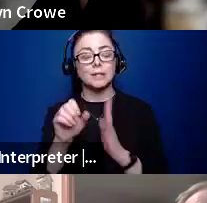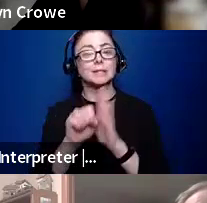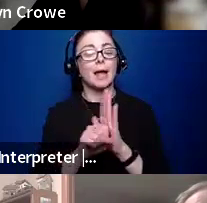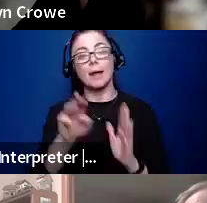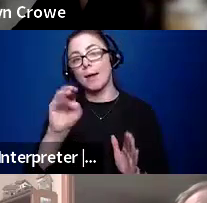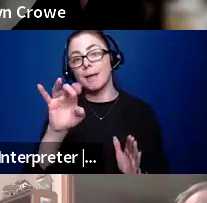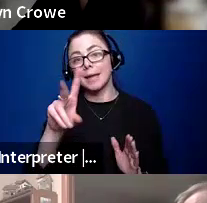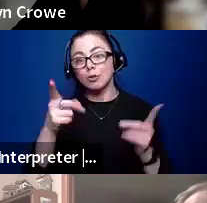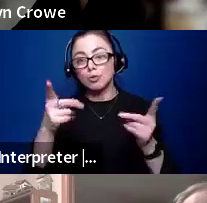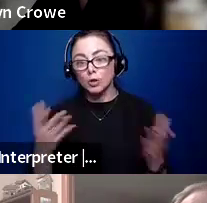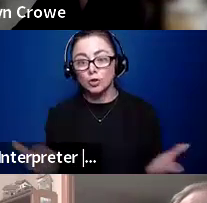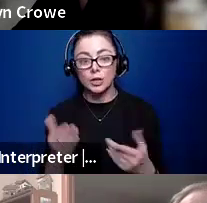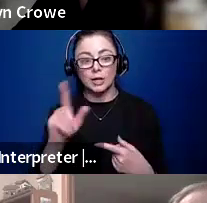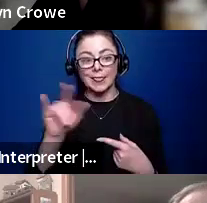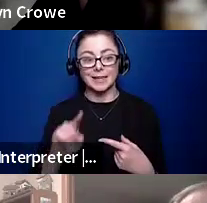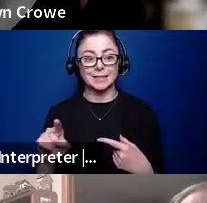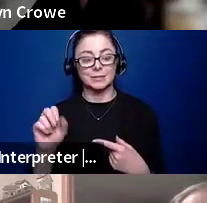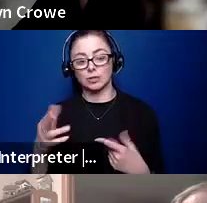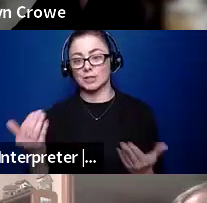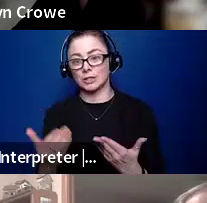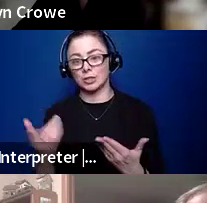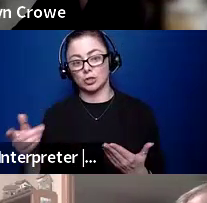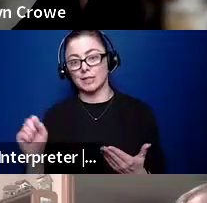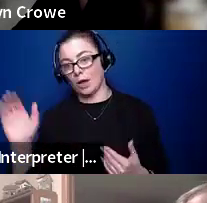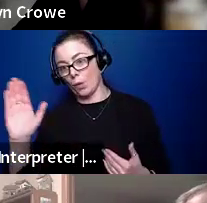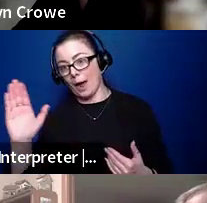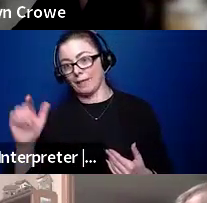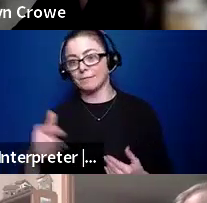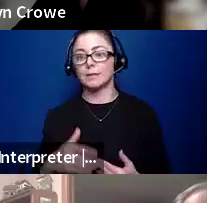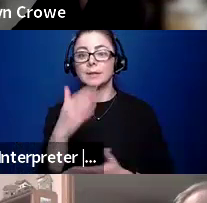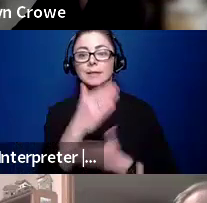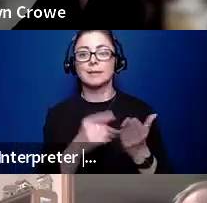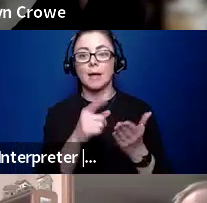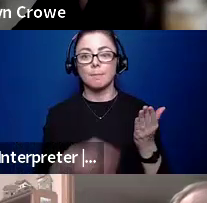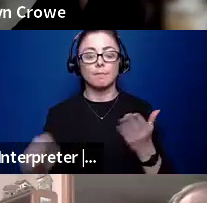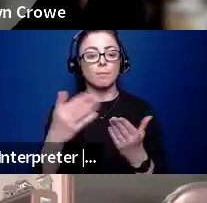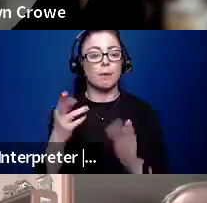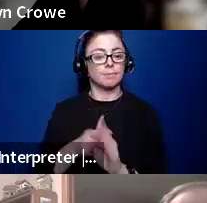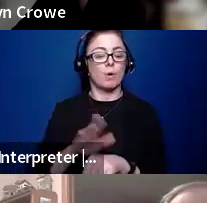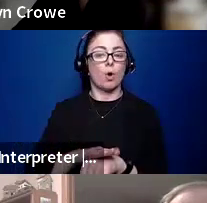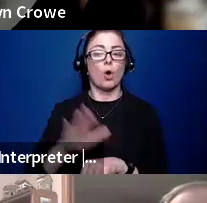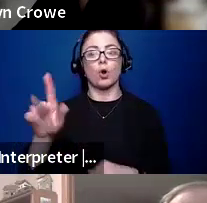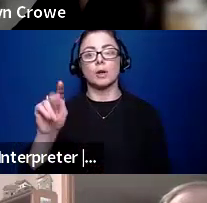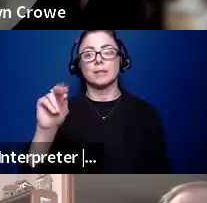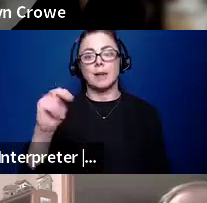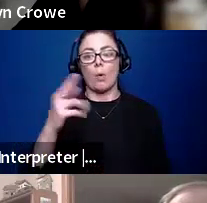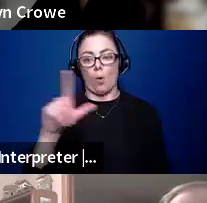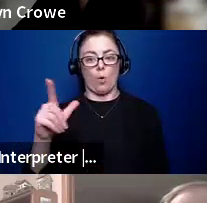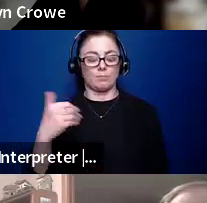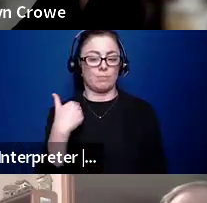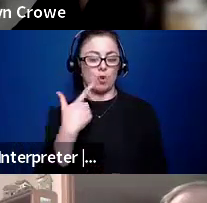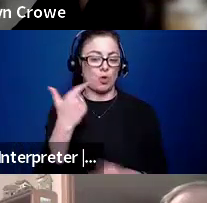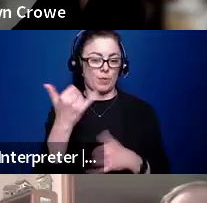Liz Matney. Liz is in my screen. She can give a little wave here. And some of y'all might have been on her town hall earlier this evening. It's obviously